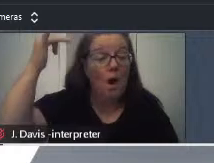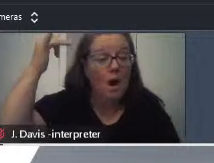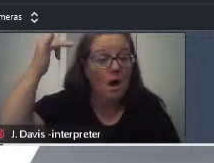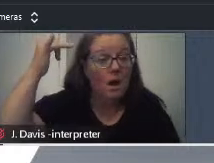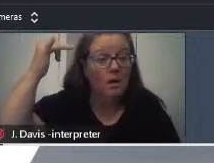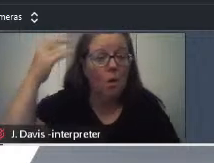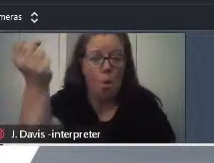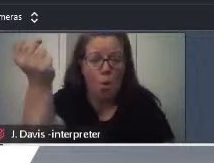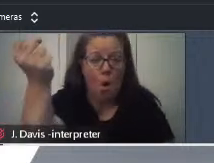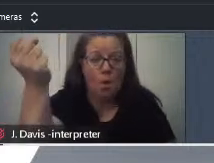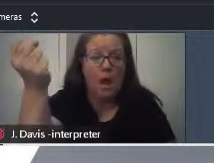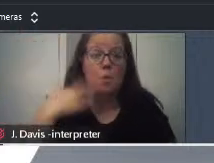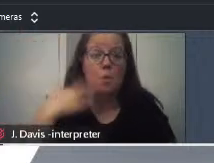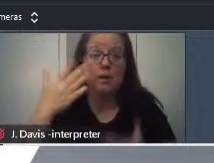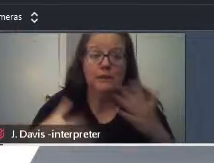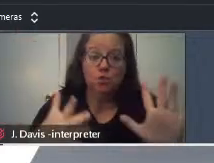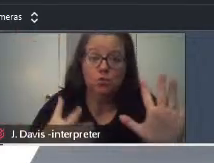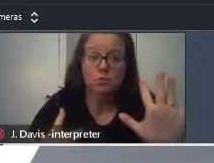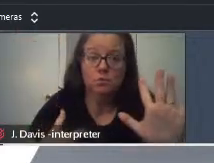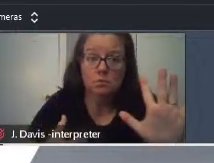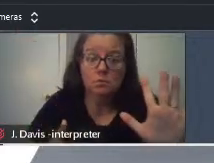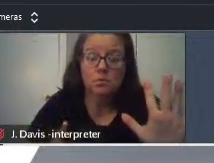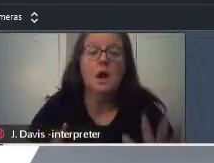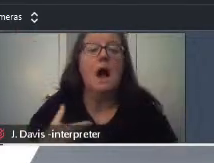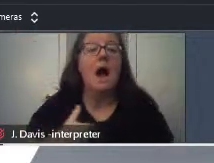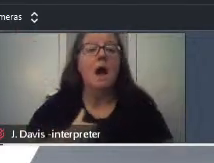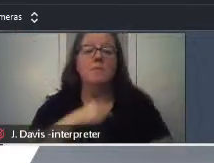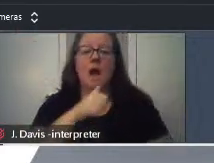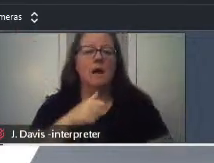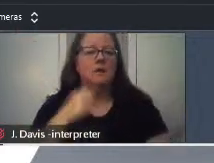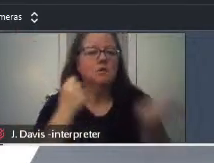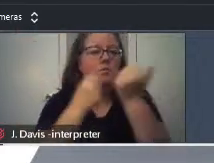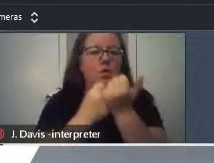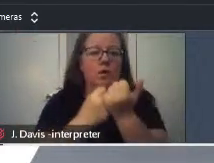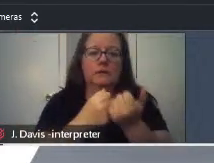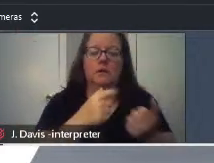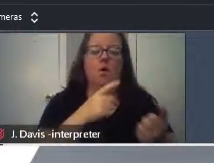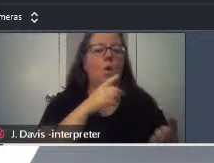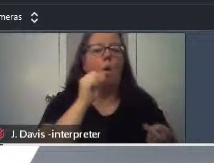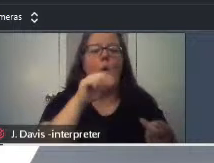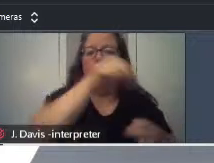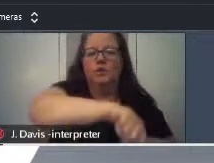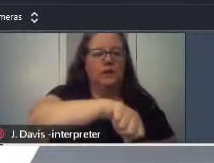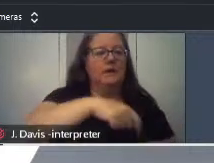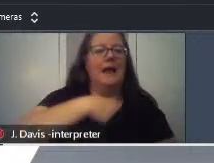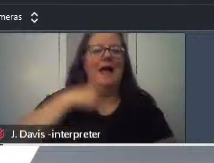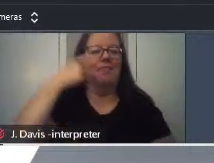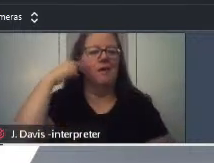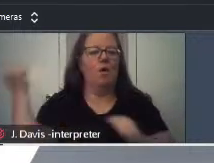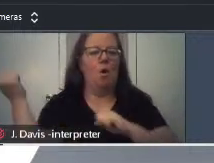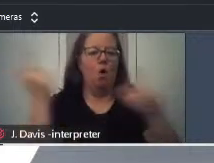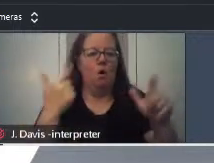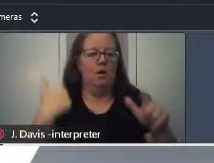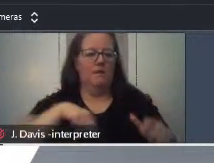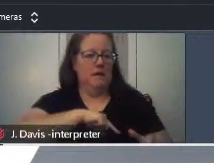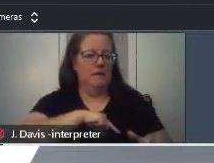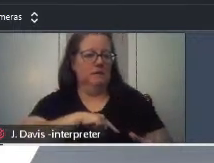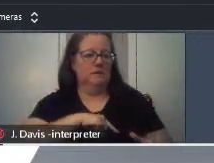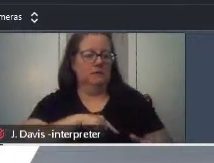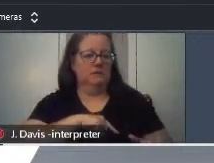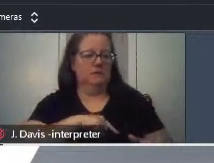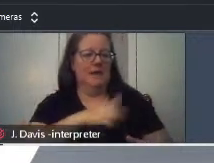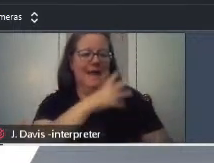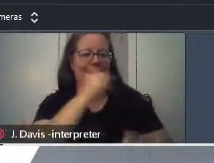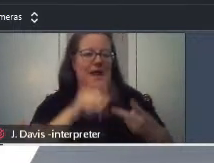hold on, let me finish. I'm not lobbying for or against it. I think that all 13 of us and